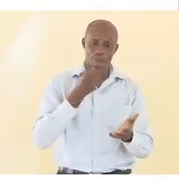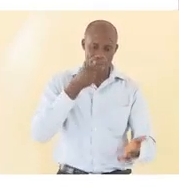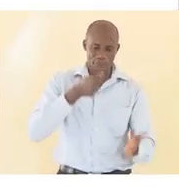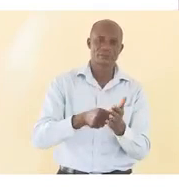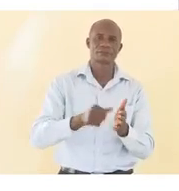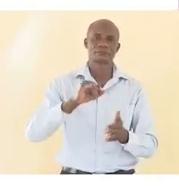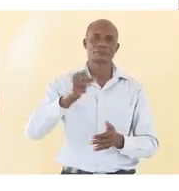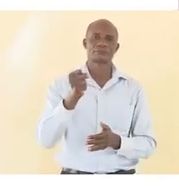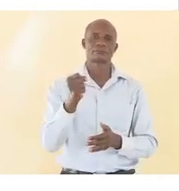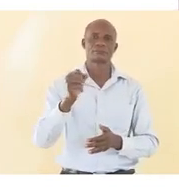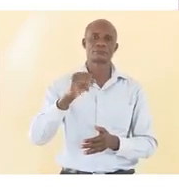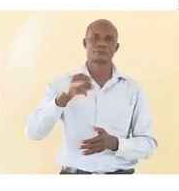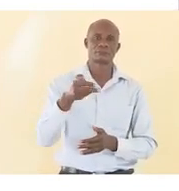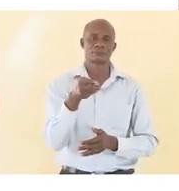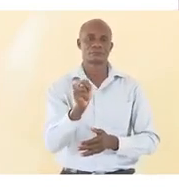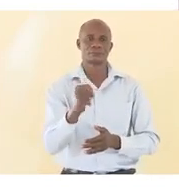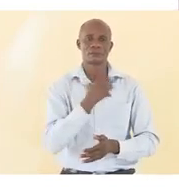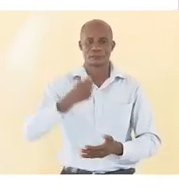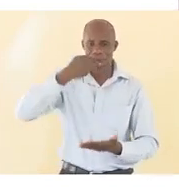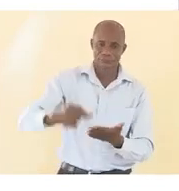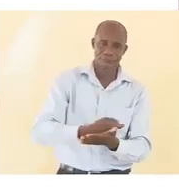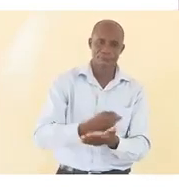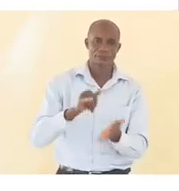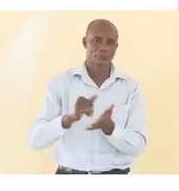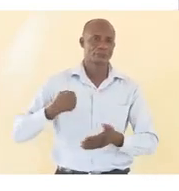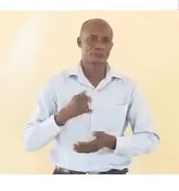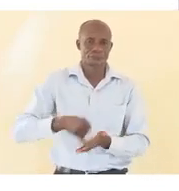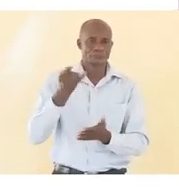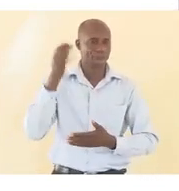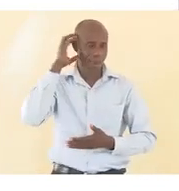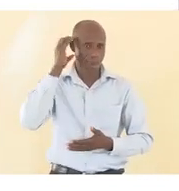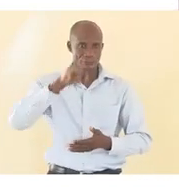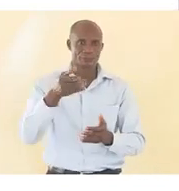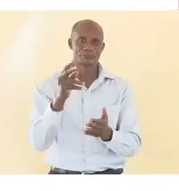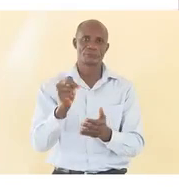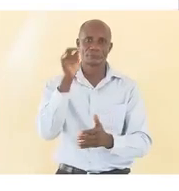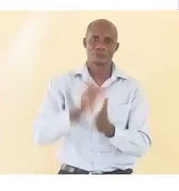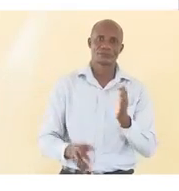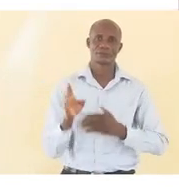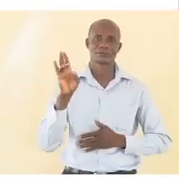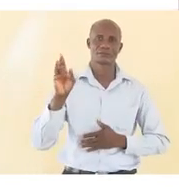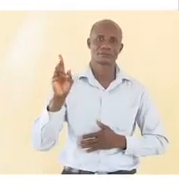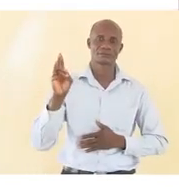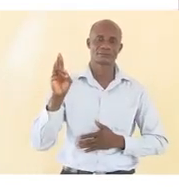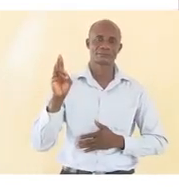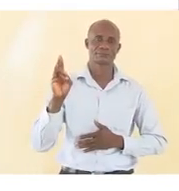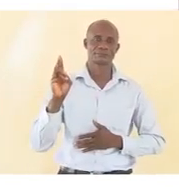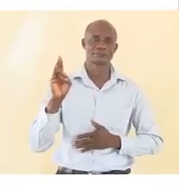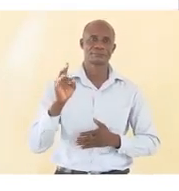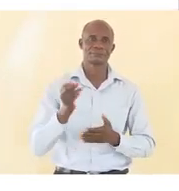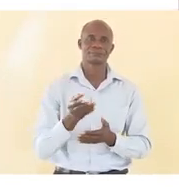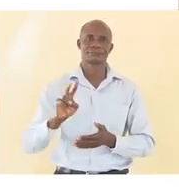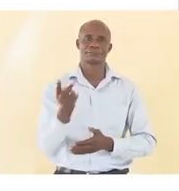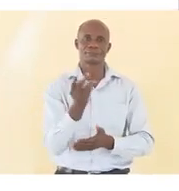John, and the Gospel we have just heard, John chapter 17, the